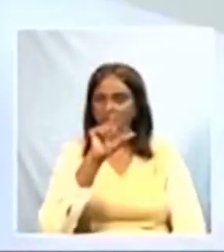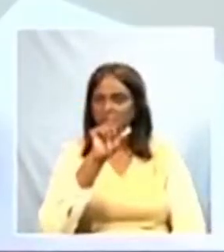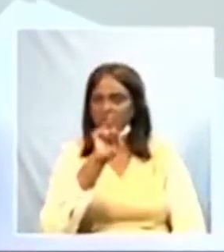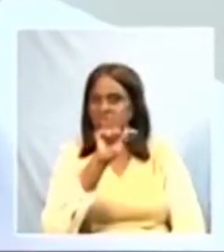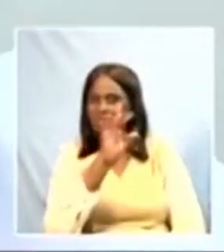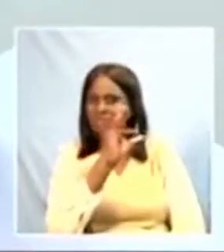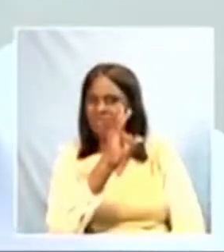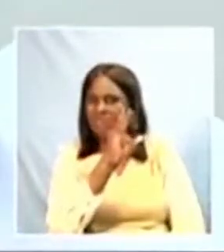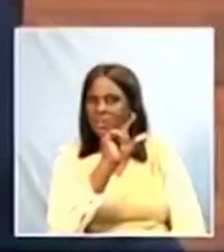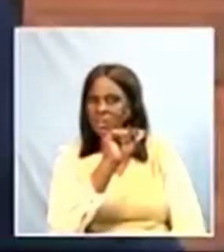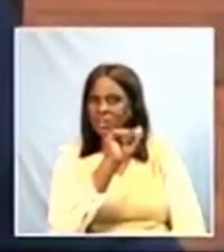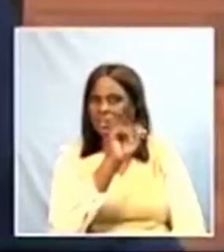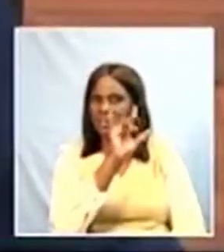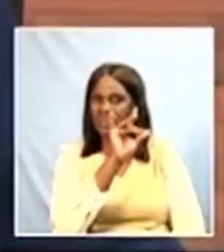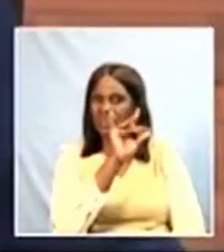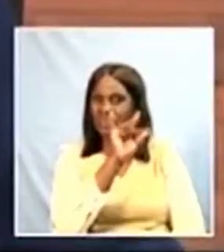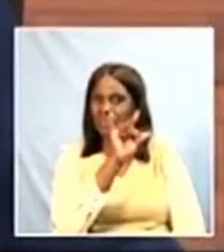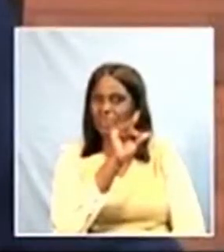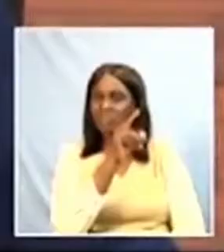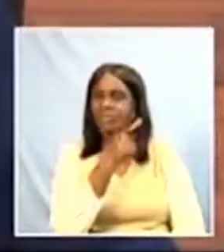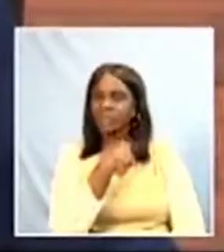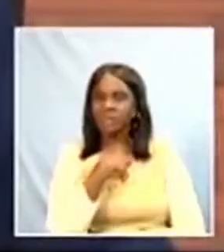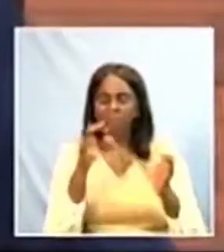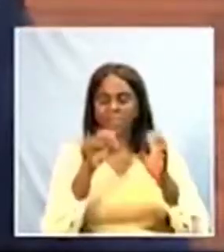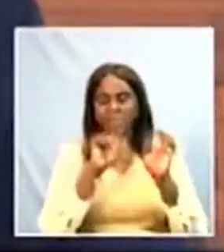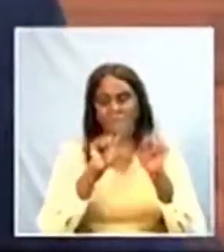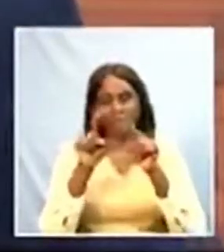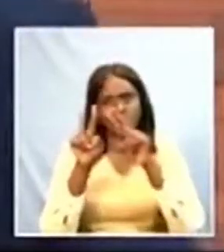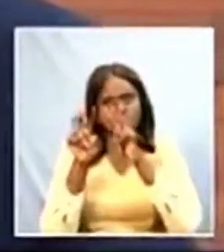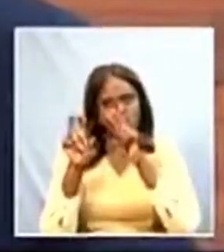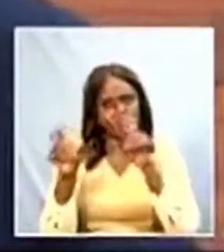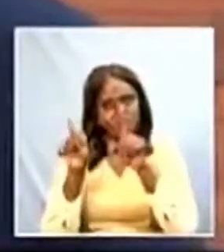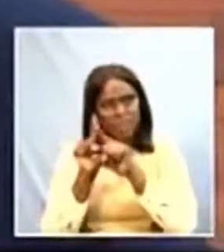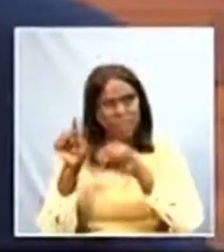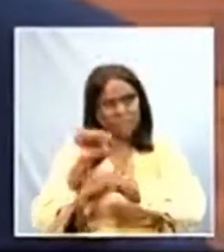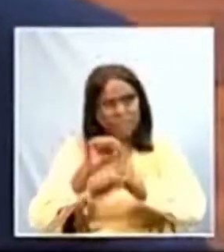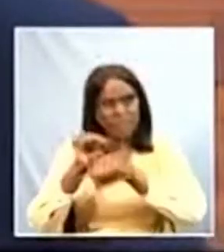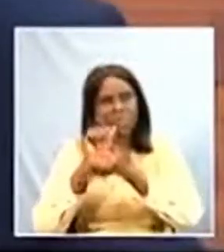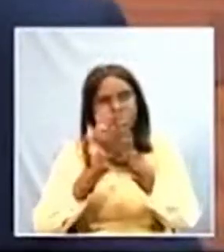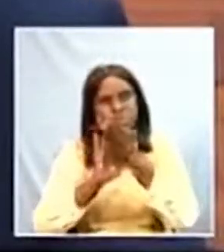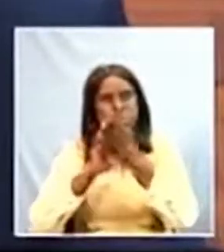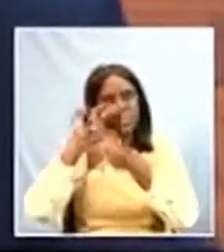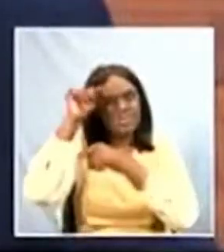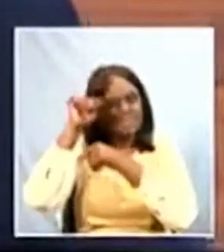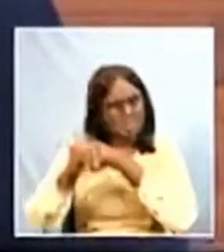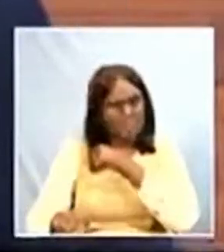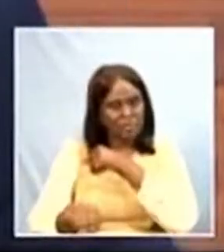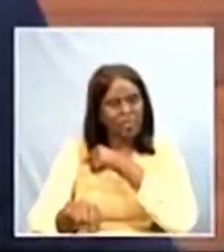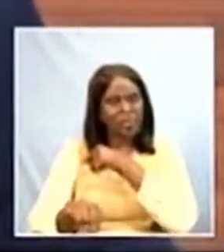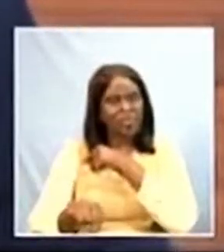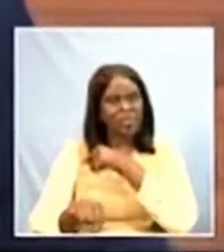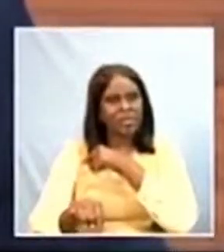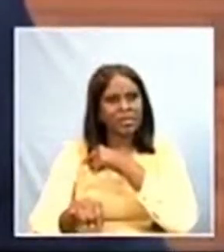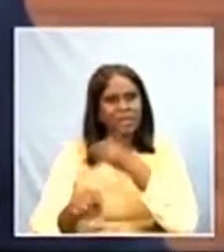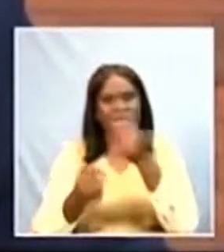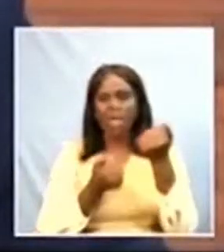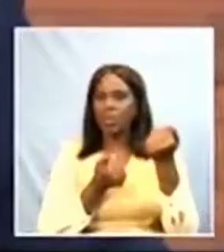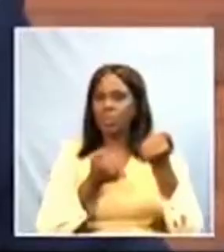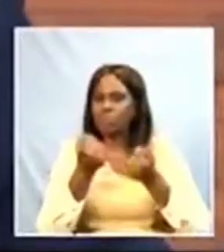2017, 2018 as a committee to go and check on that secondary schools down there. And when we drove